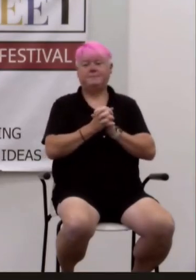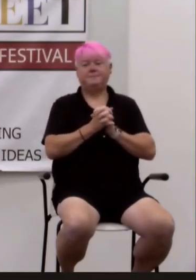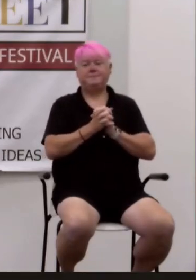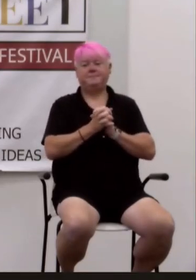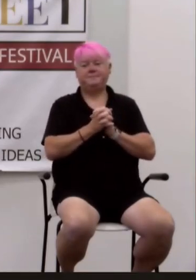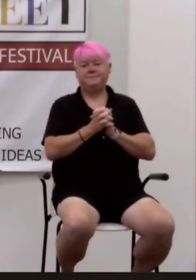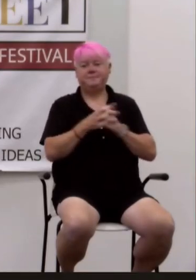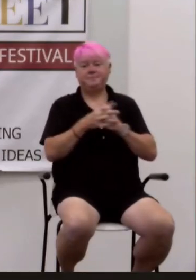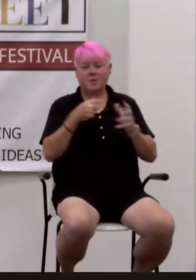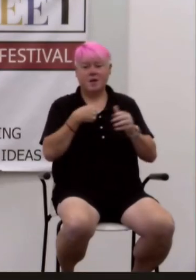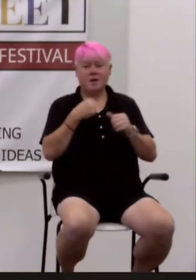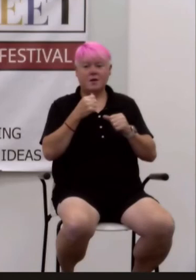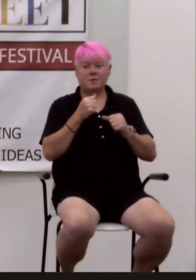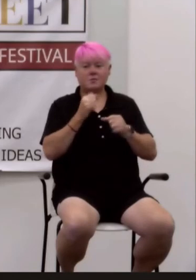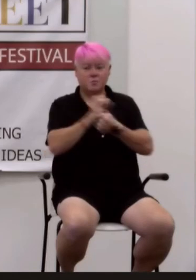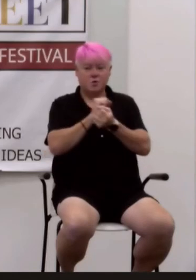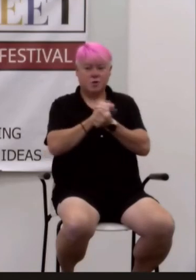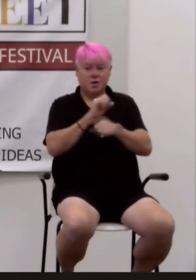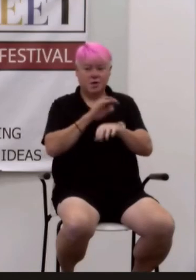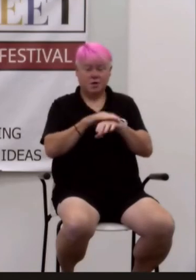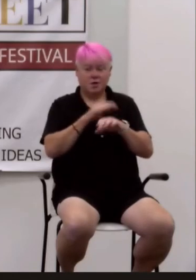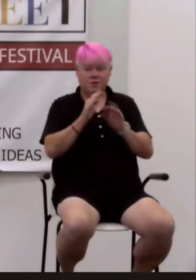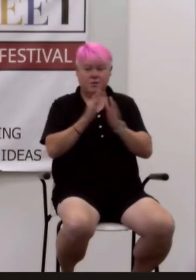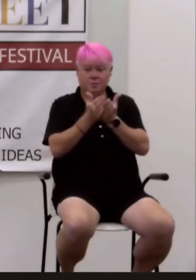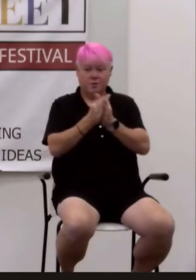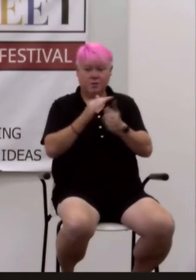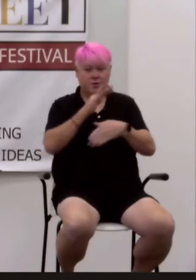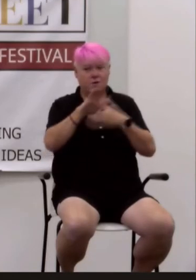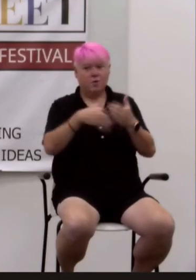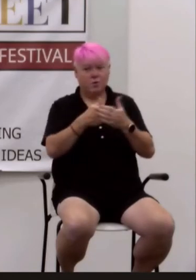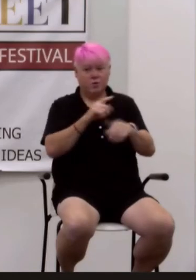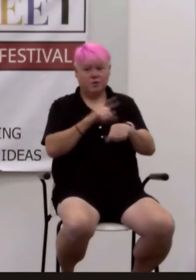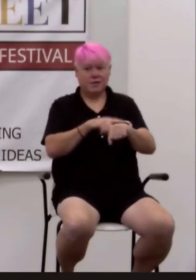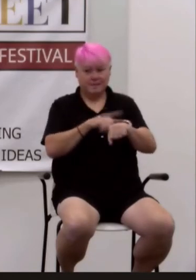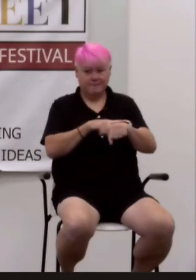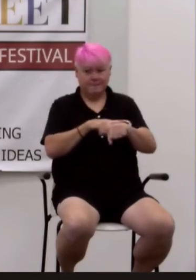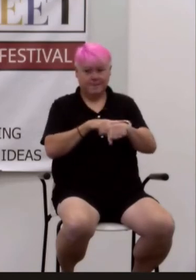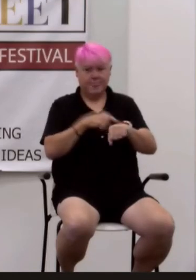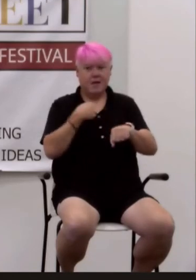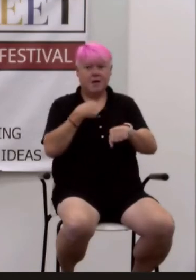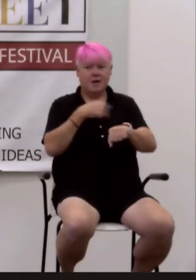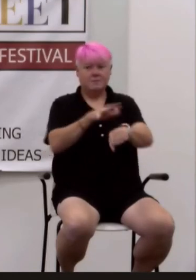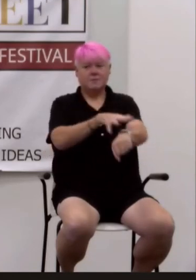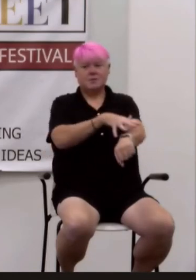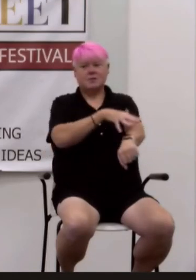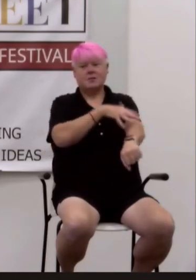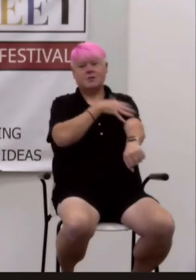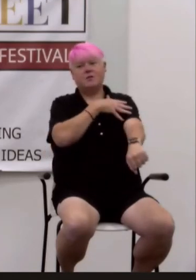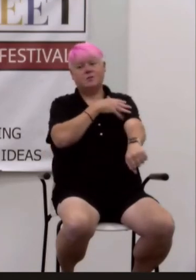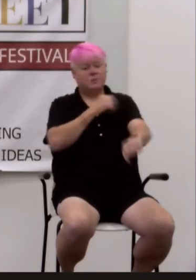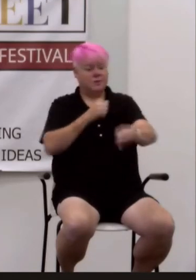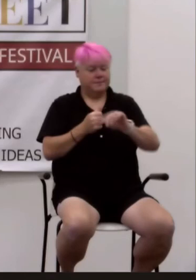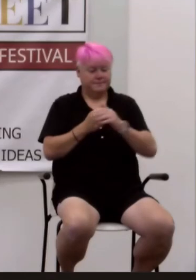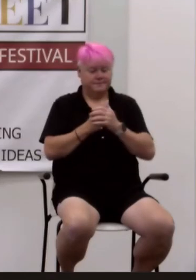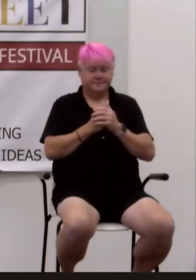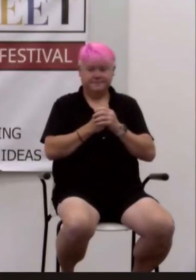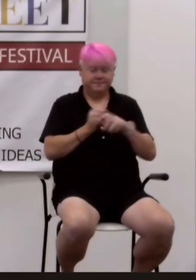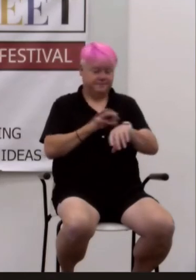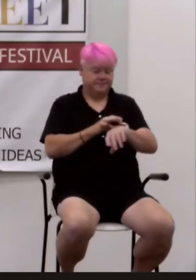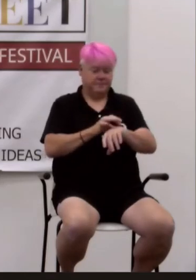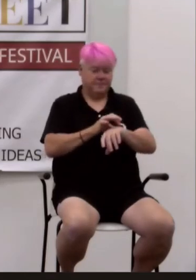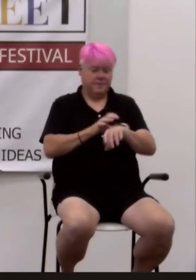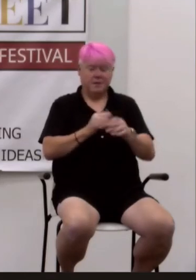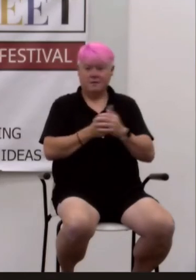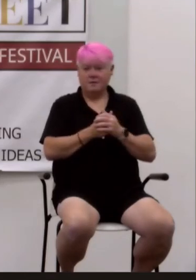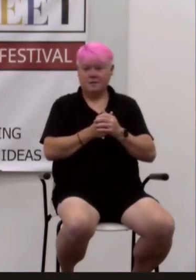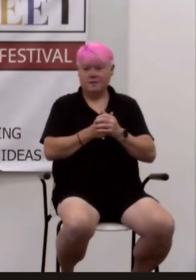I was working on the novel the whole time. I'm slow, and as you can,